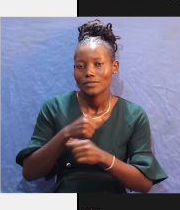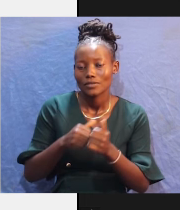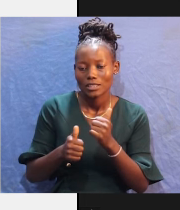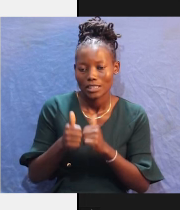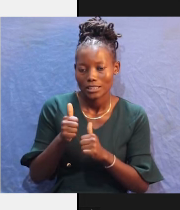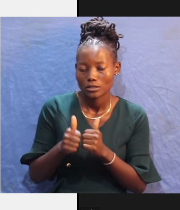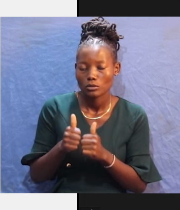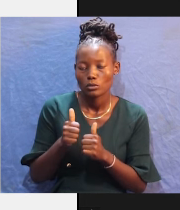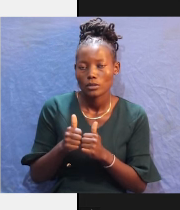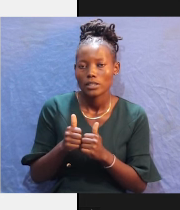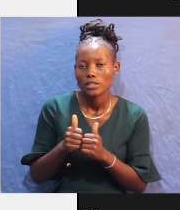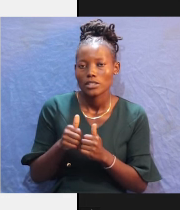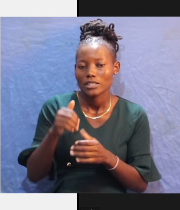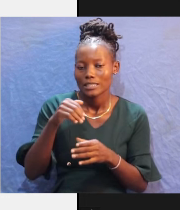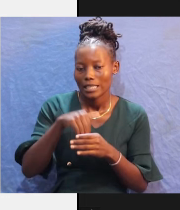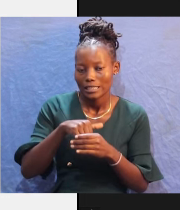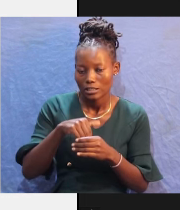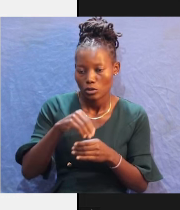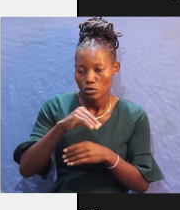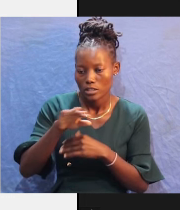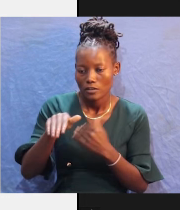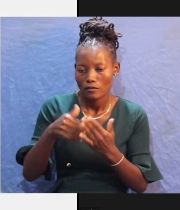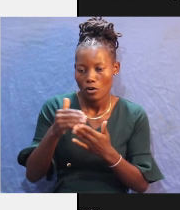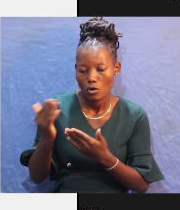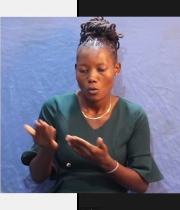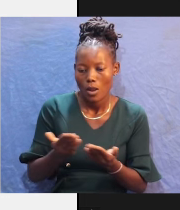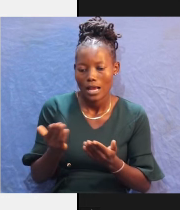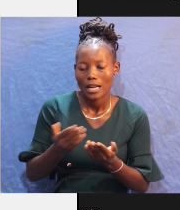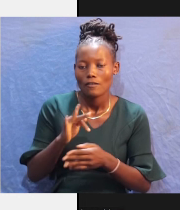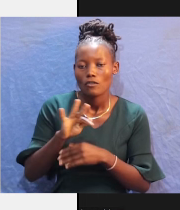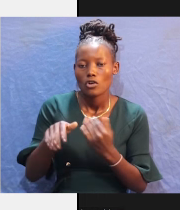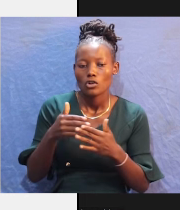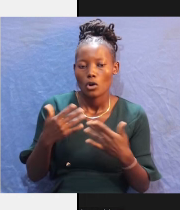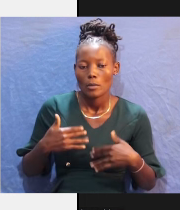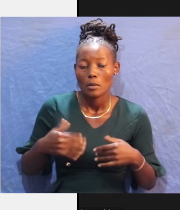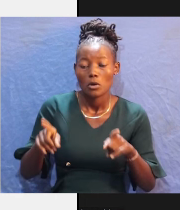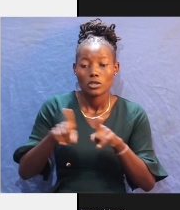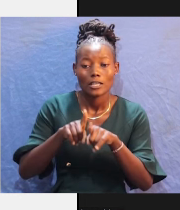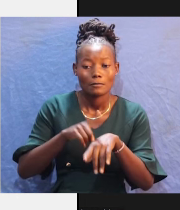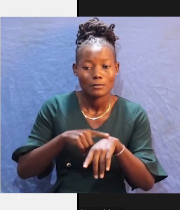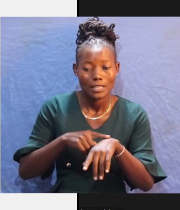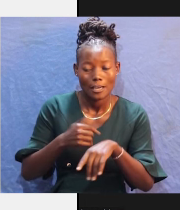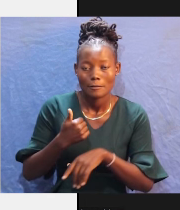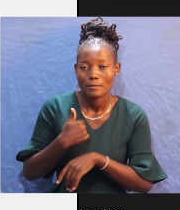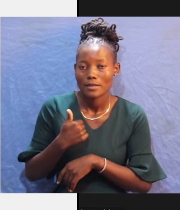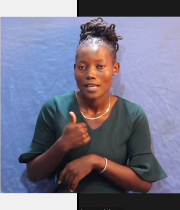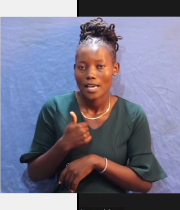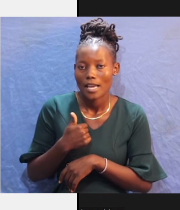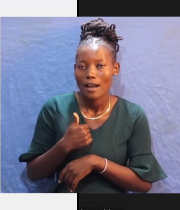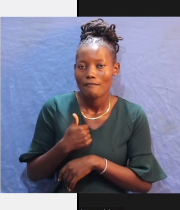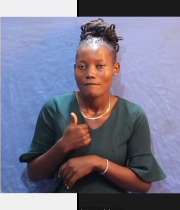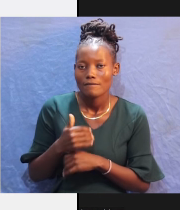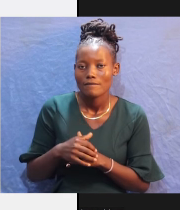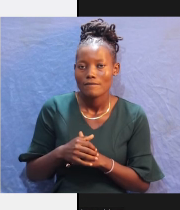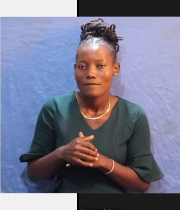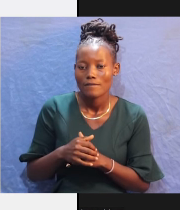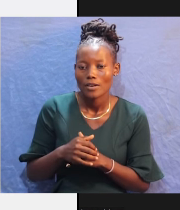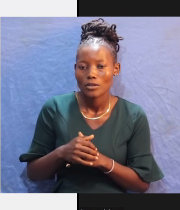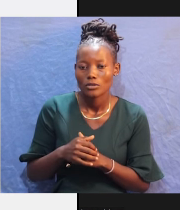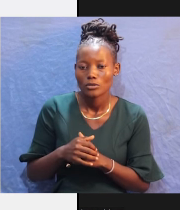activities for them, and we create activities are linked with sport that is fun, that is attractive for